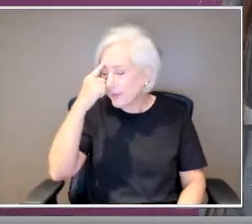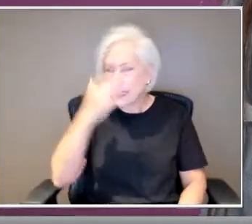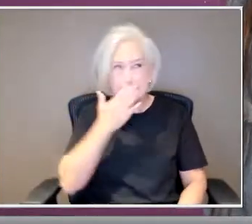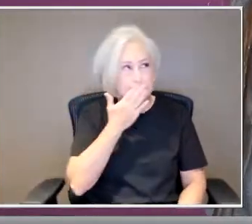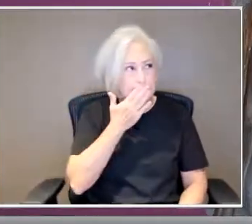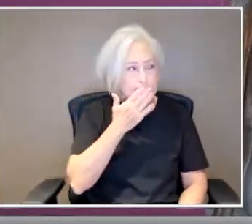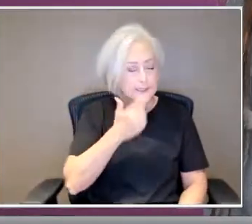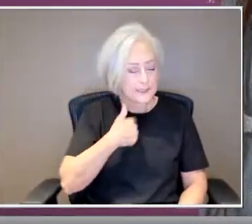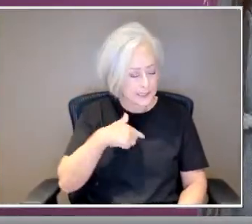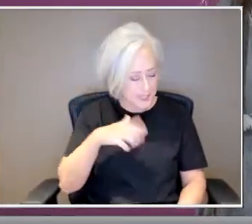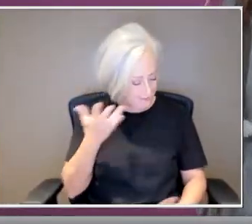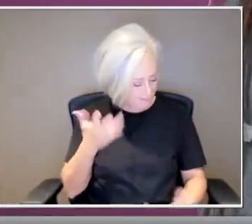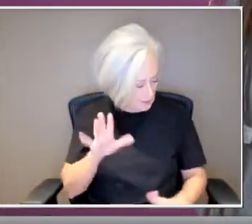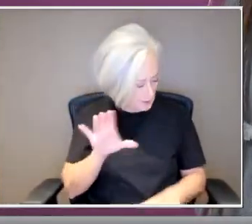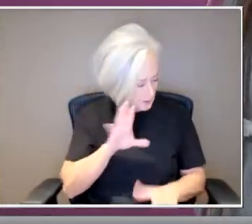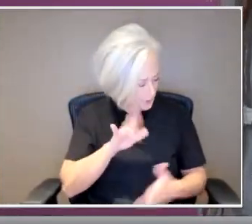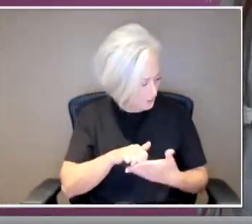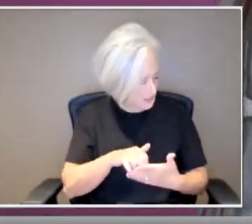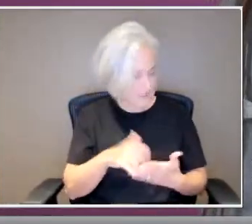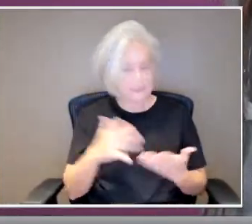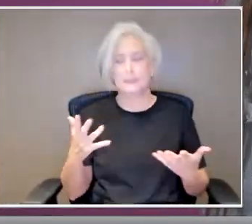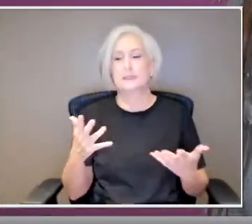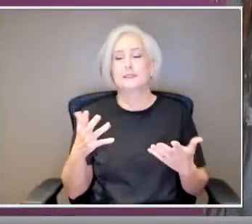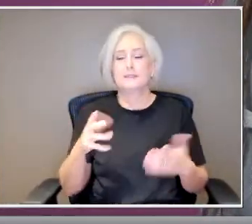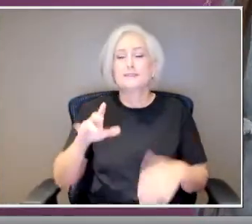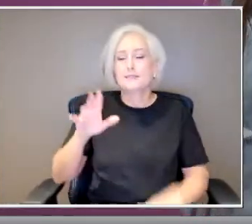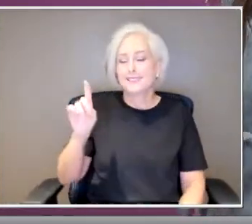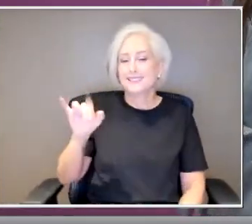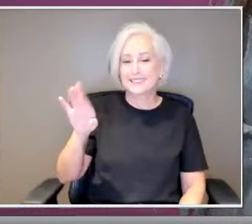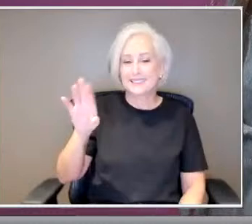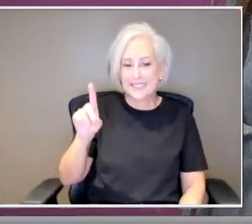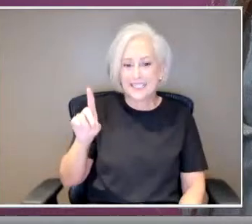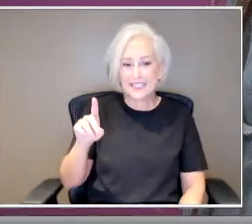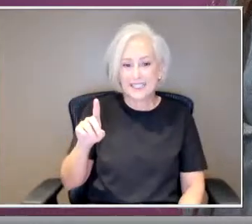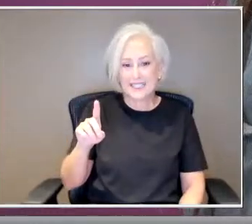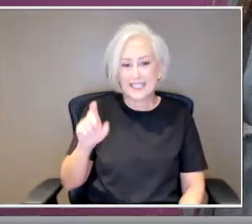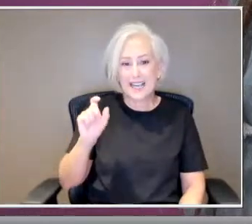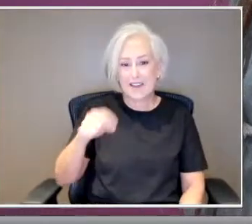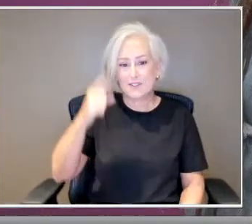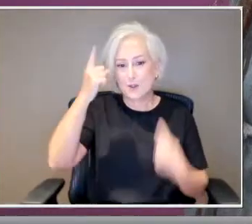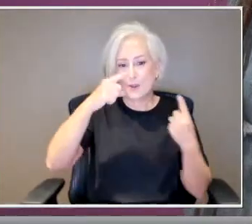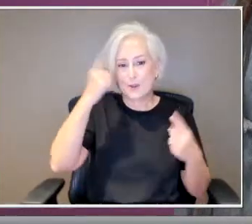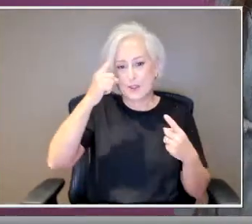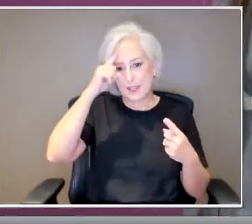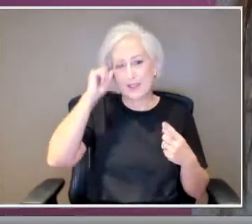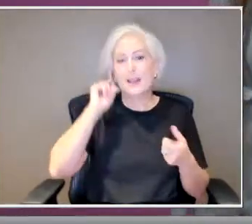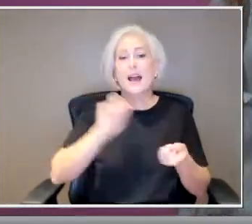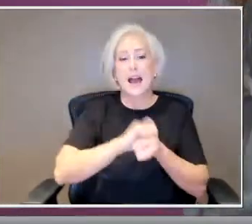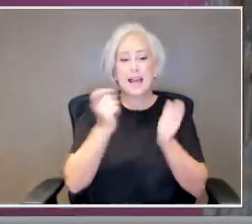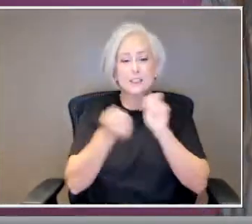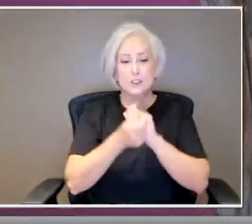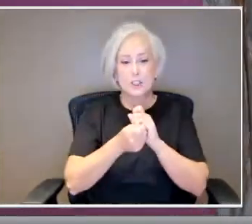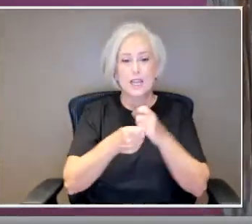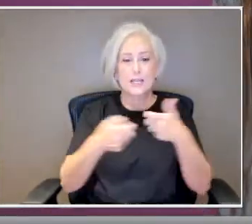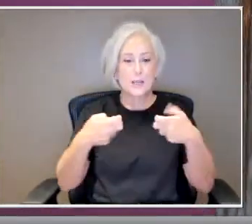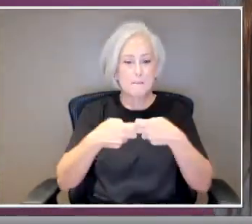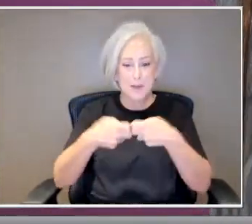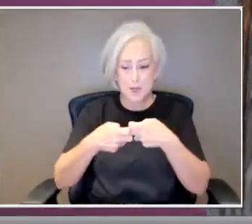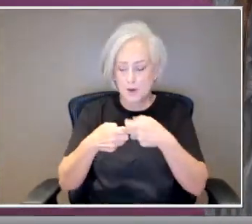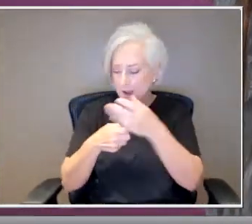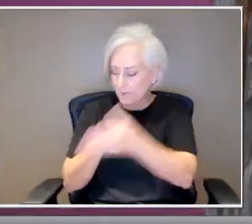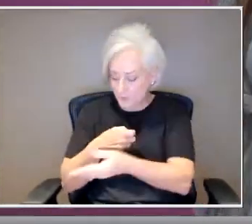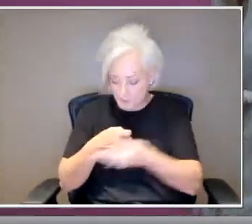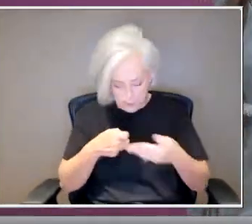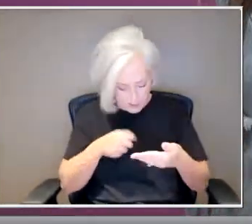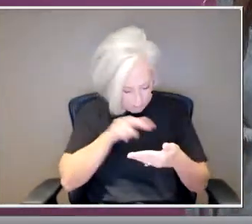Yeah, I did it. Yeah. So yeah, I did. I literally have to, and then I'm like, I changed my batteries, and then I have to pull them out just to look and see